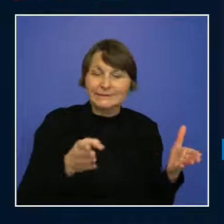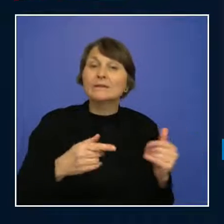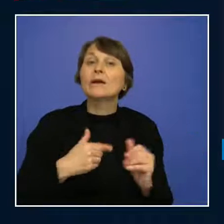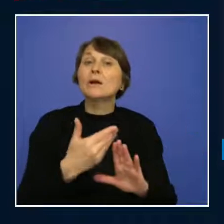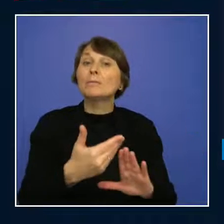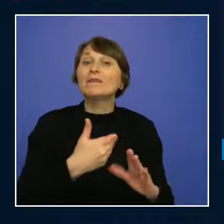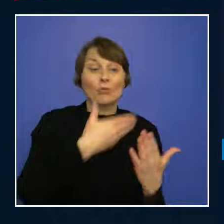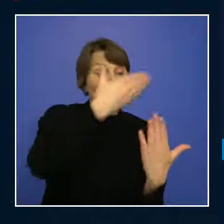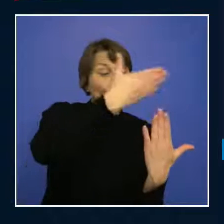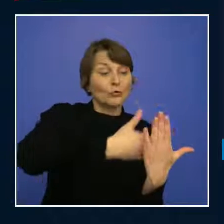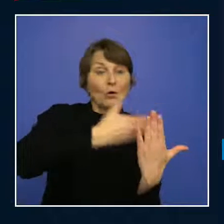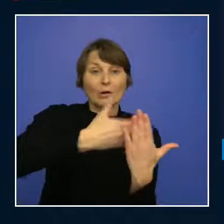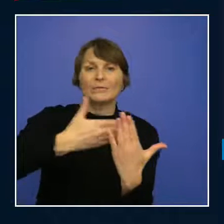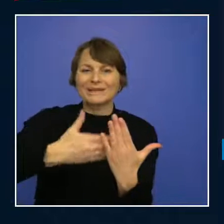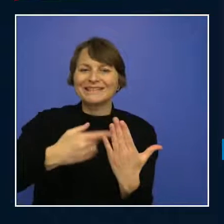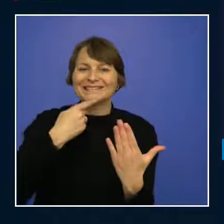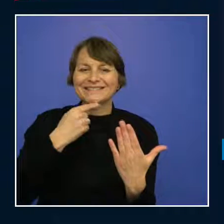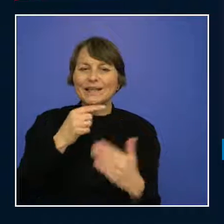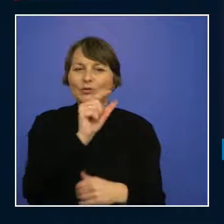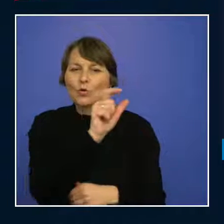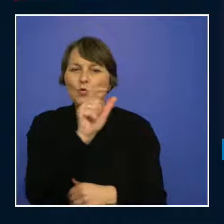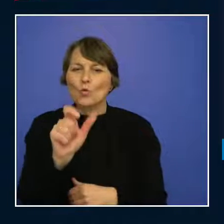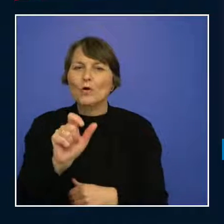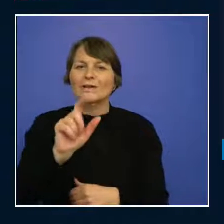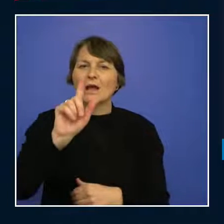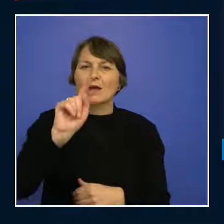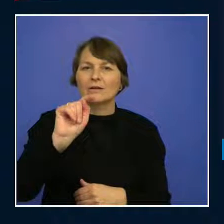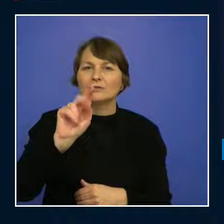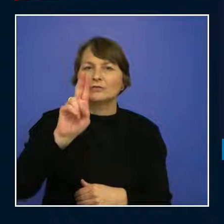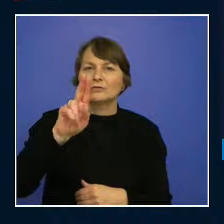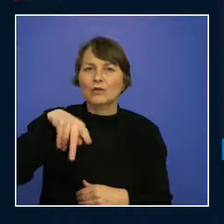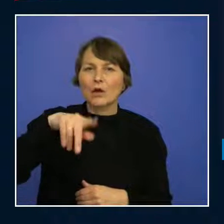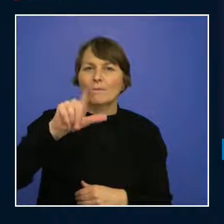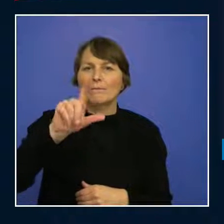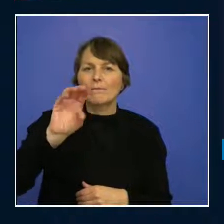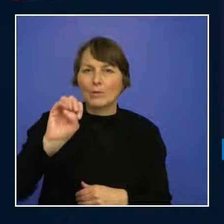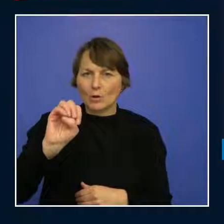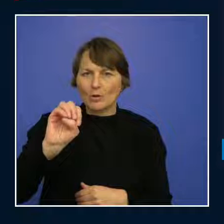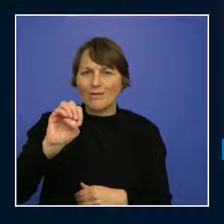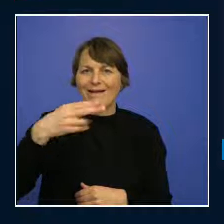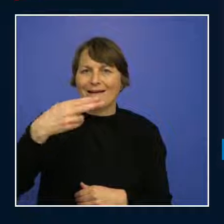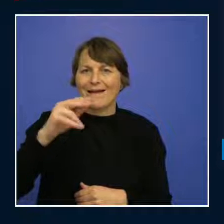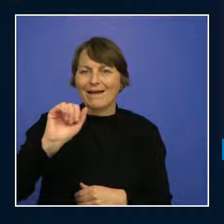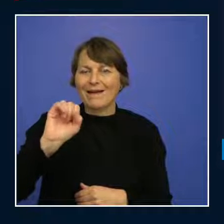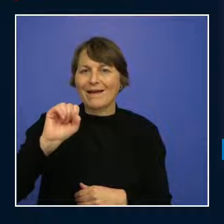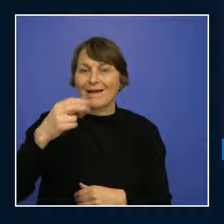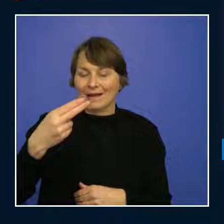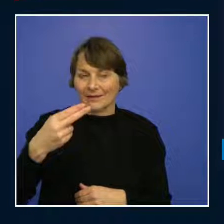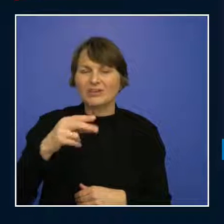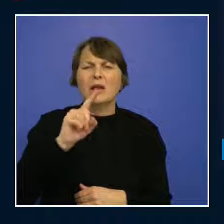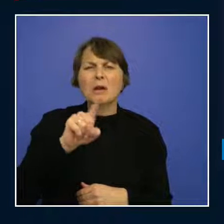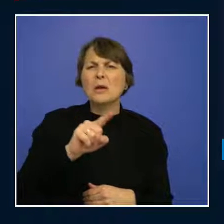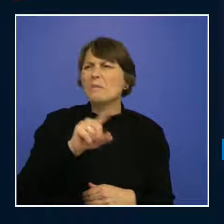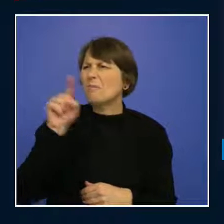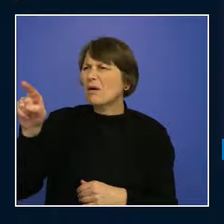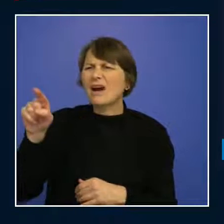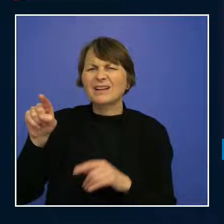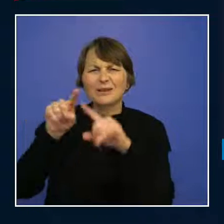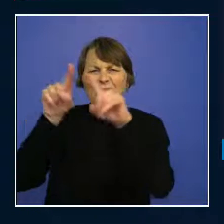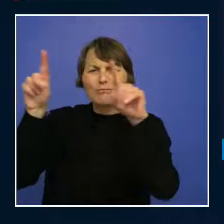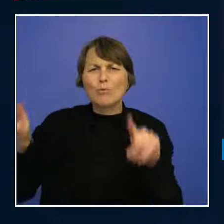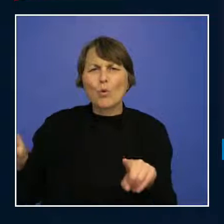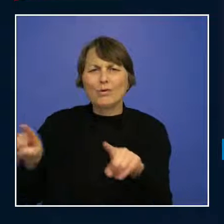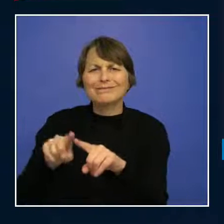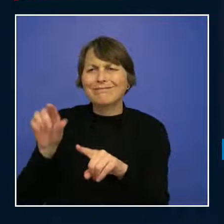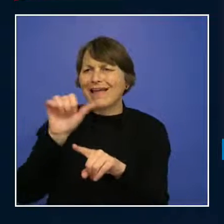about tuple hashes, and then when we actually go into the implementation in the Azure portal, we call it something different. So I want to make sure that you're